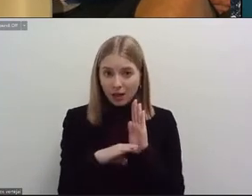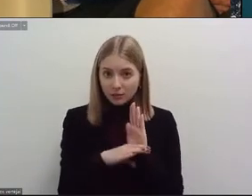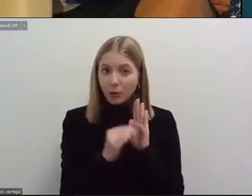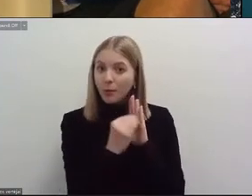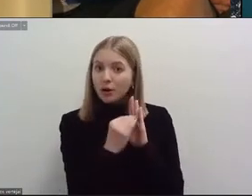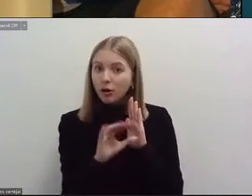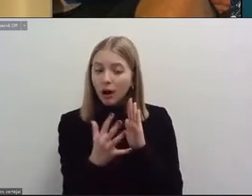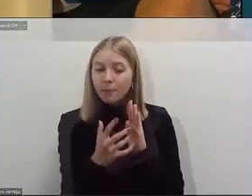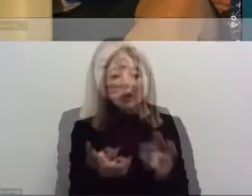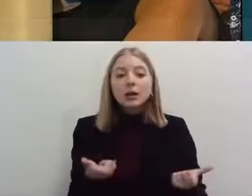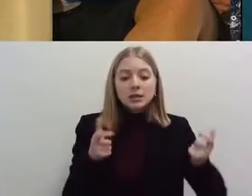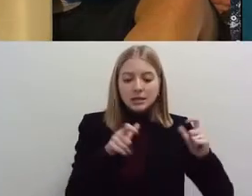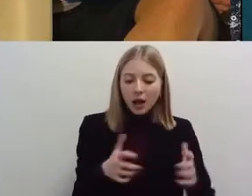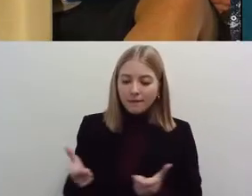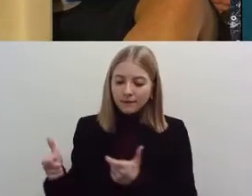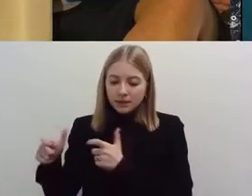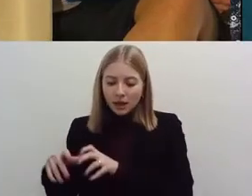families with children